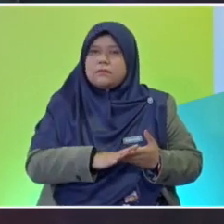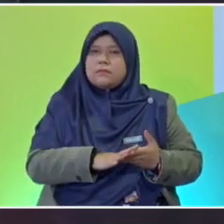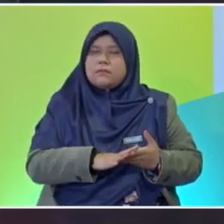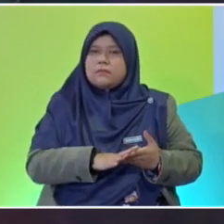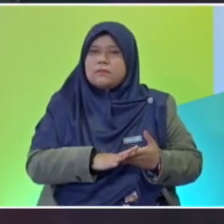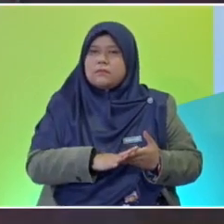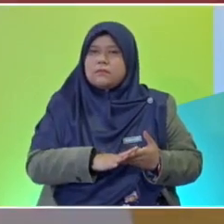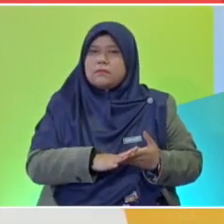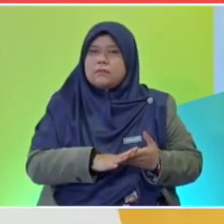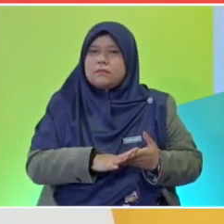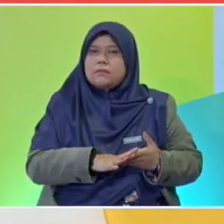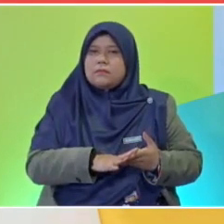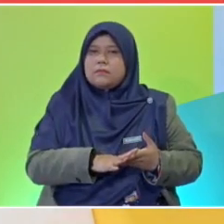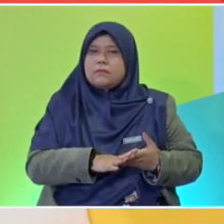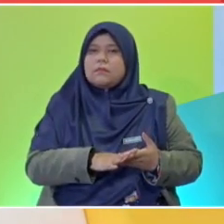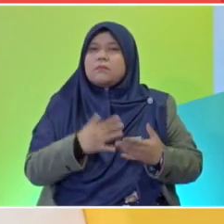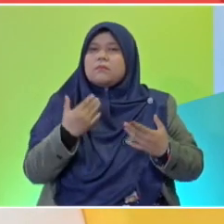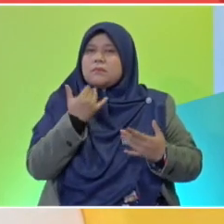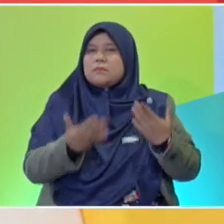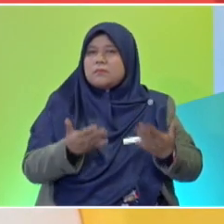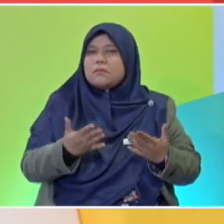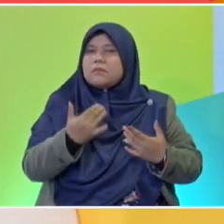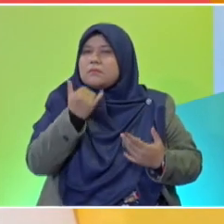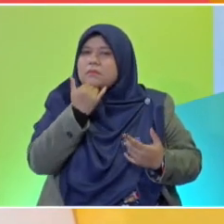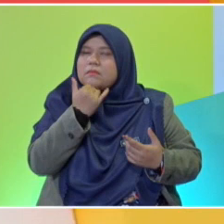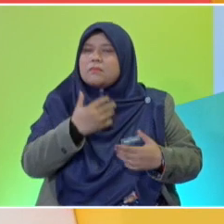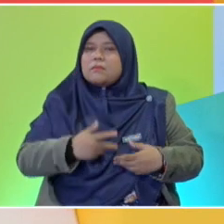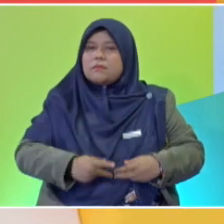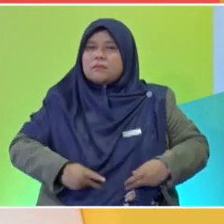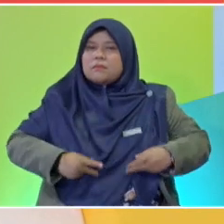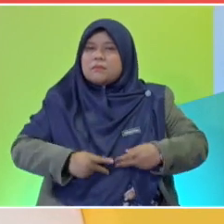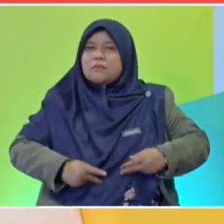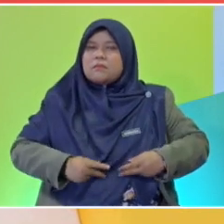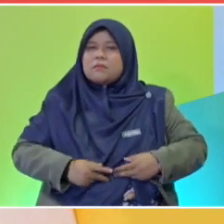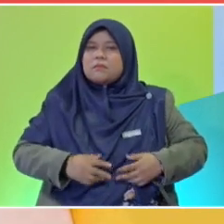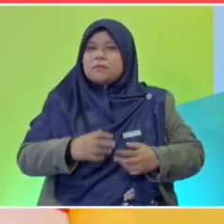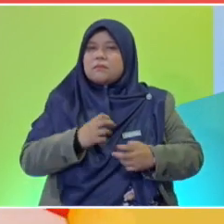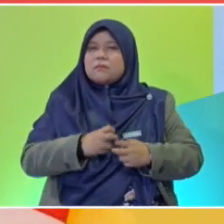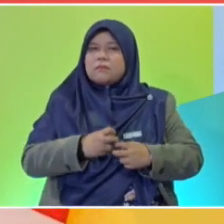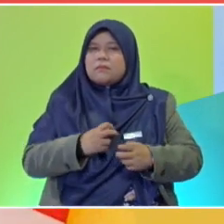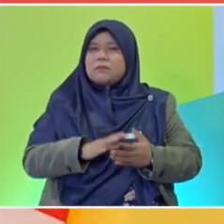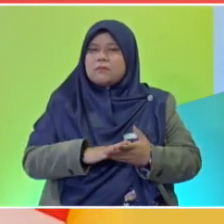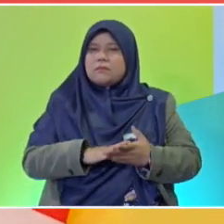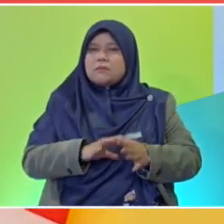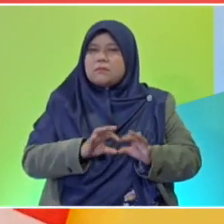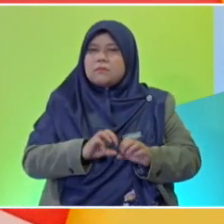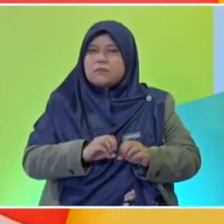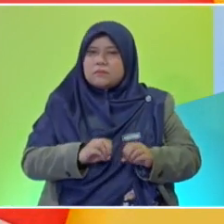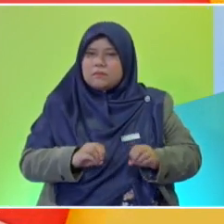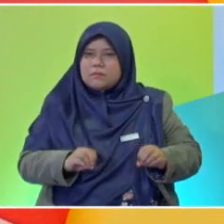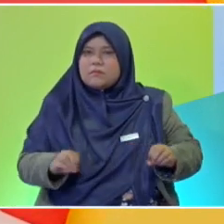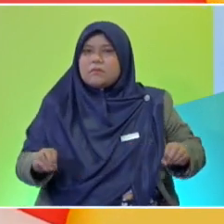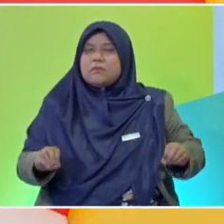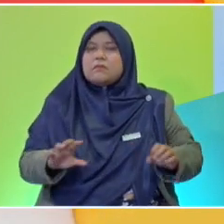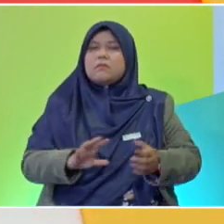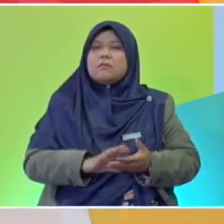because is something wrong with the lungs? Something wrong with your lungs? The alveoli? Yes, alveoli.